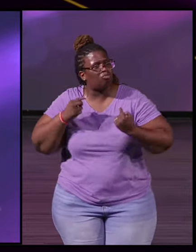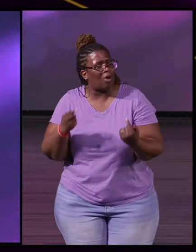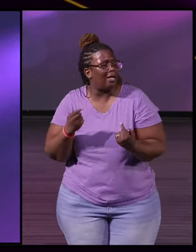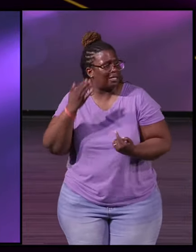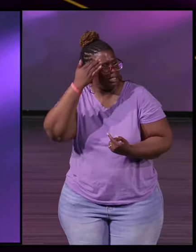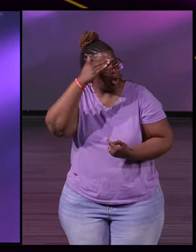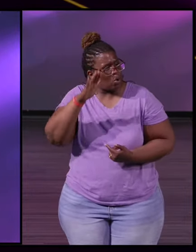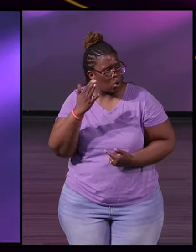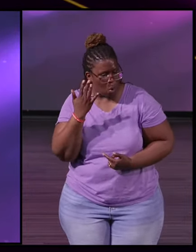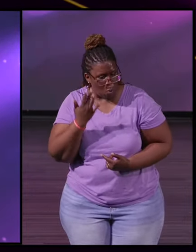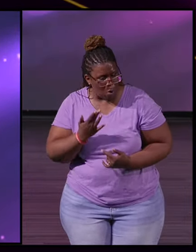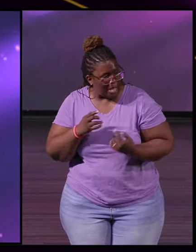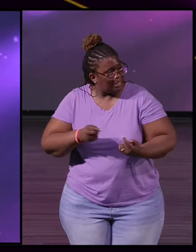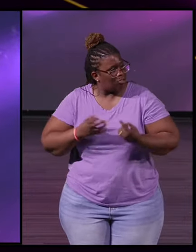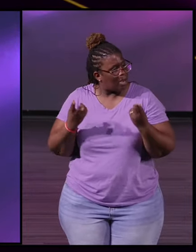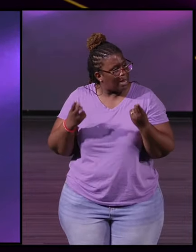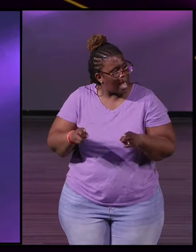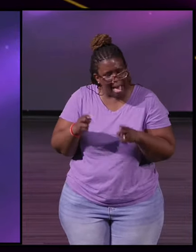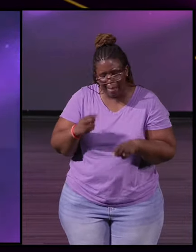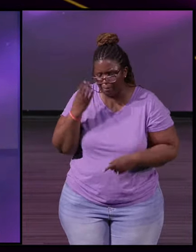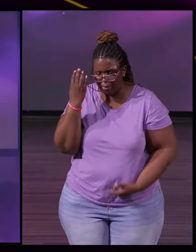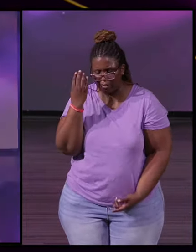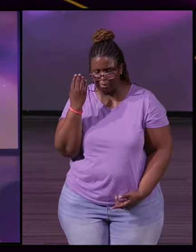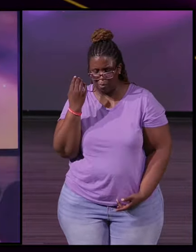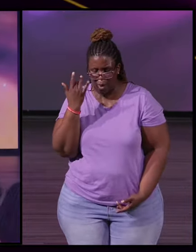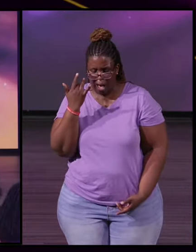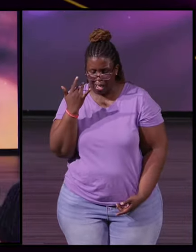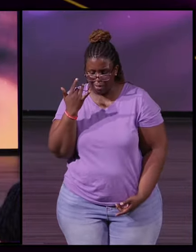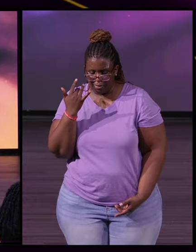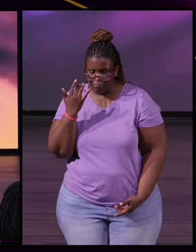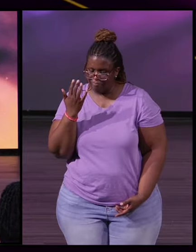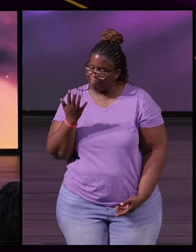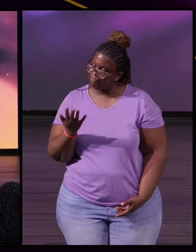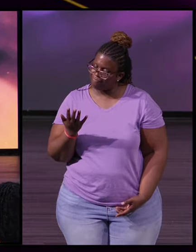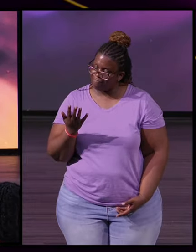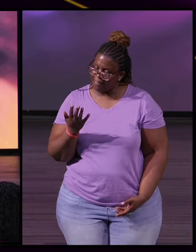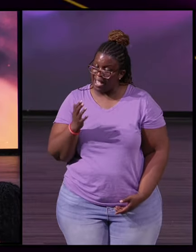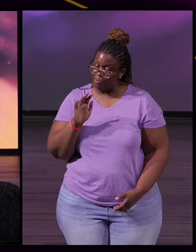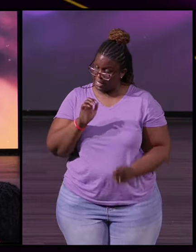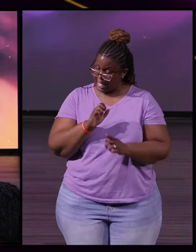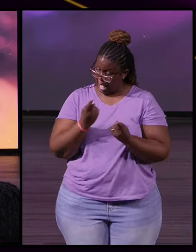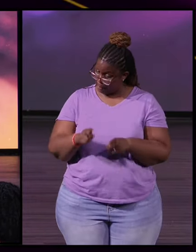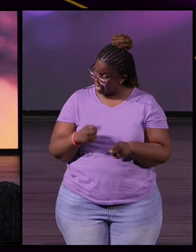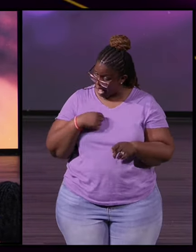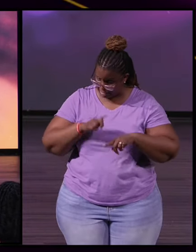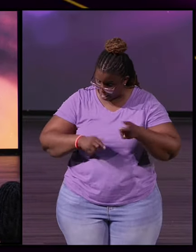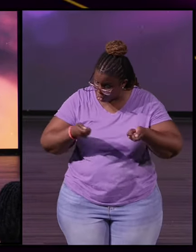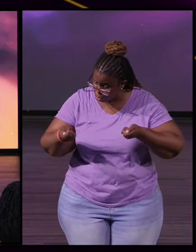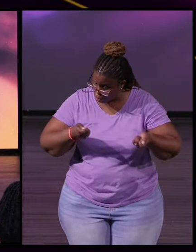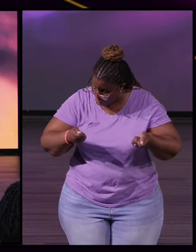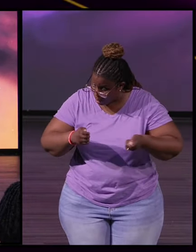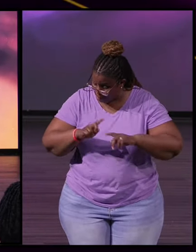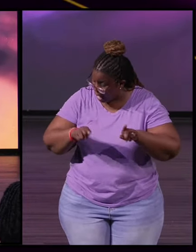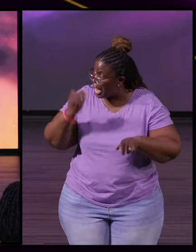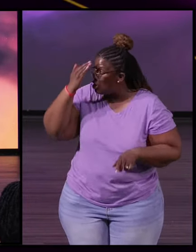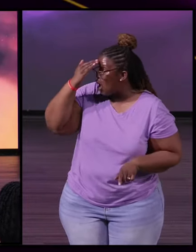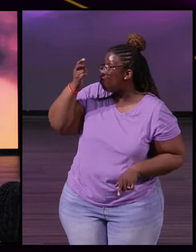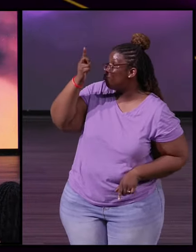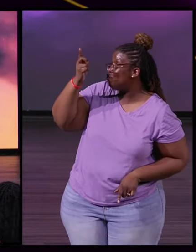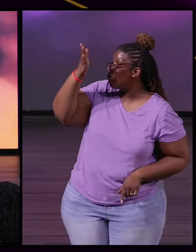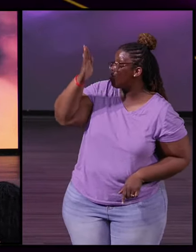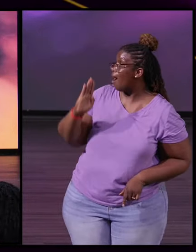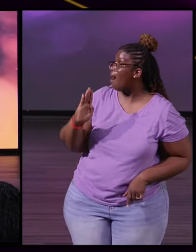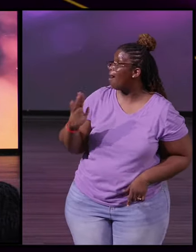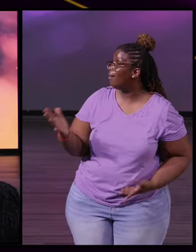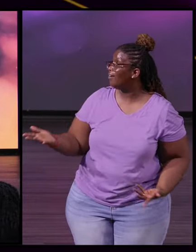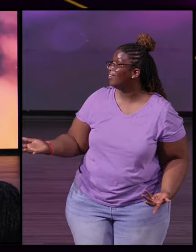this happening. And we have a moment of surrender and saying, I can't control it, but I do know that You are God.